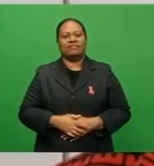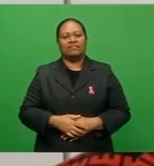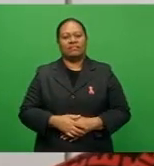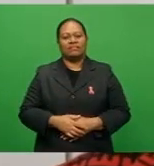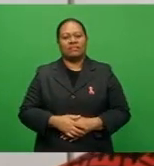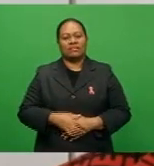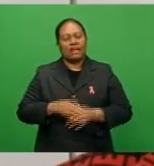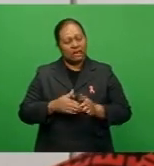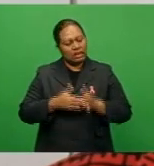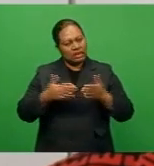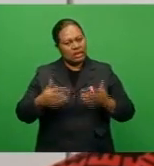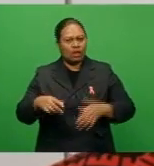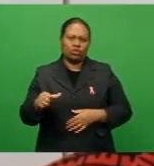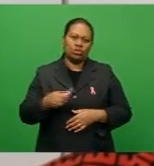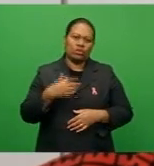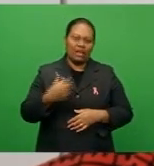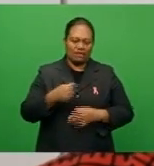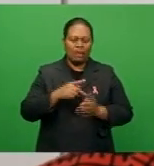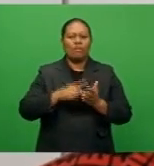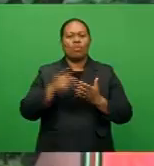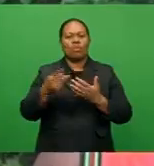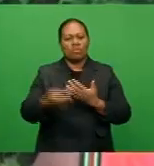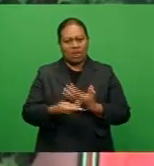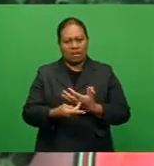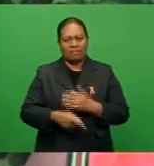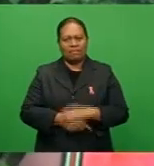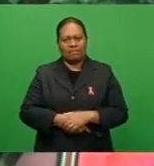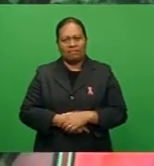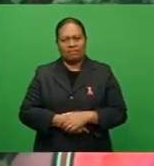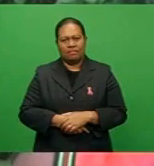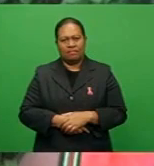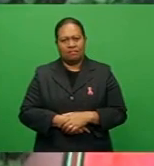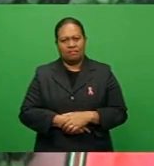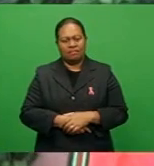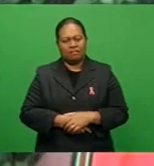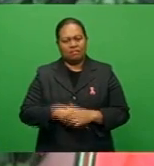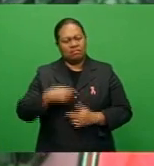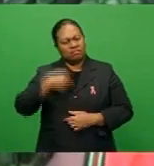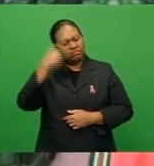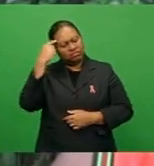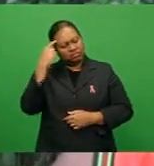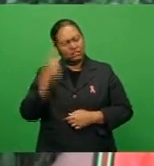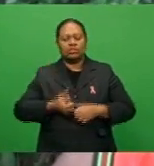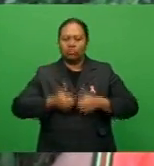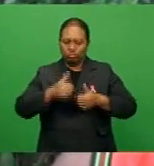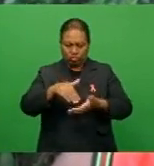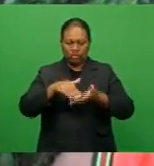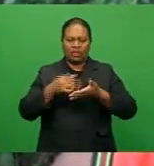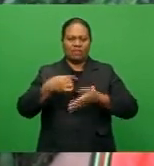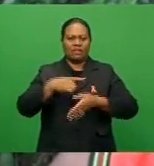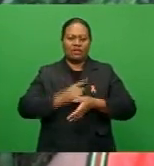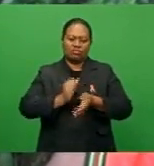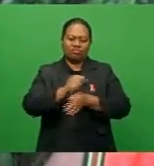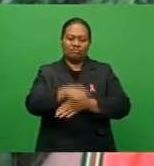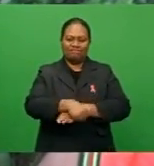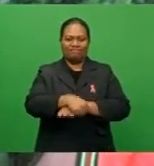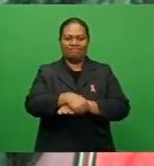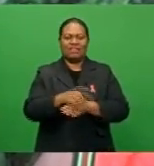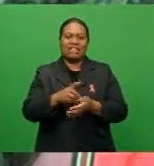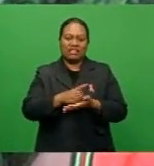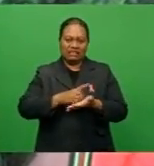It's about time they put in place a program as such. This will greatly help us in the fight against the